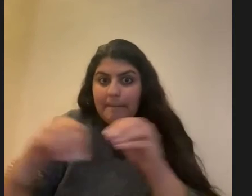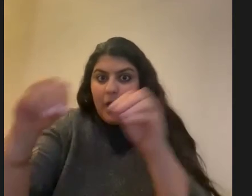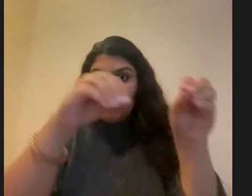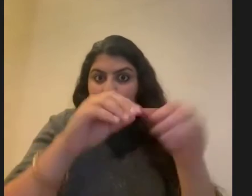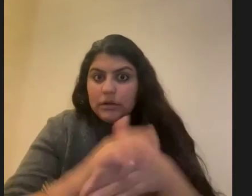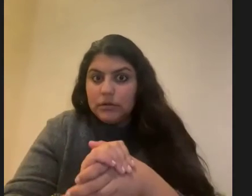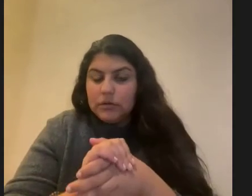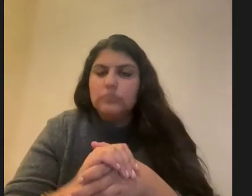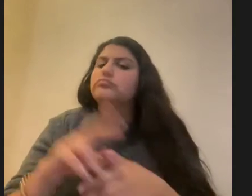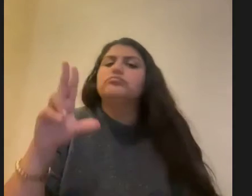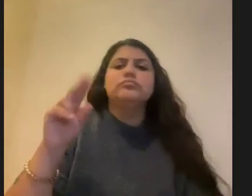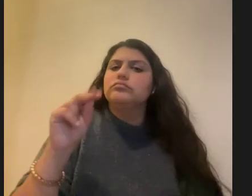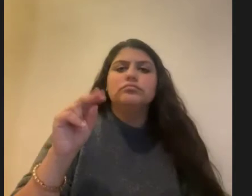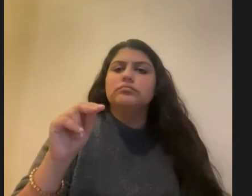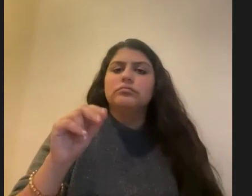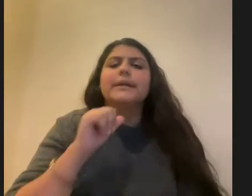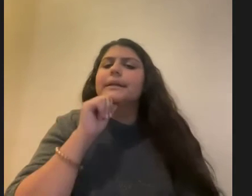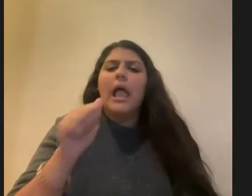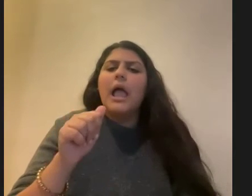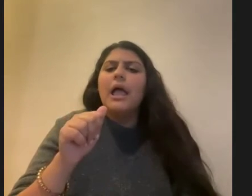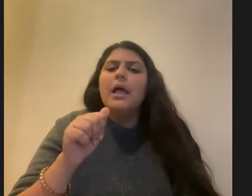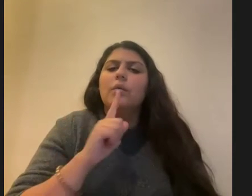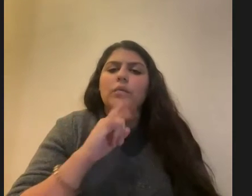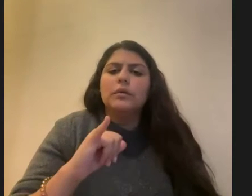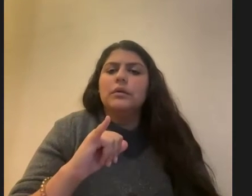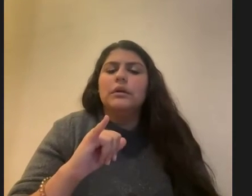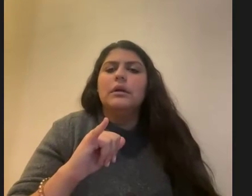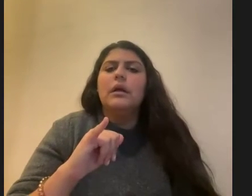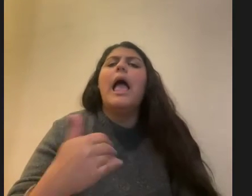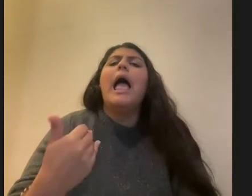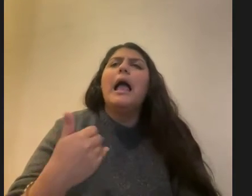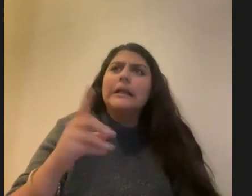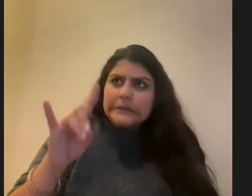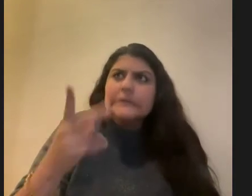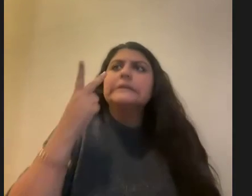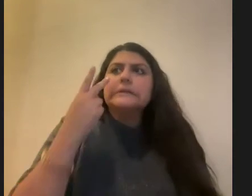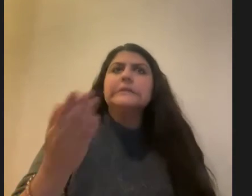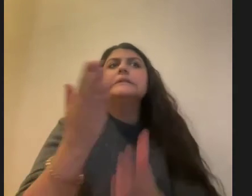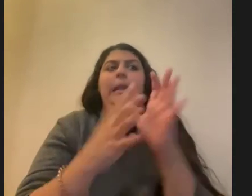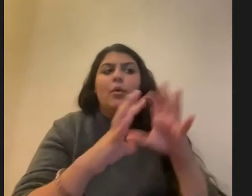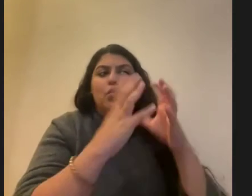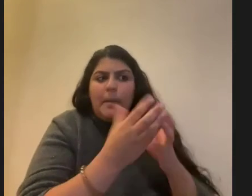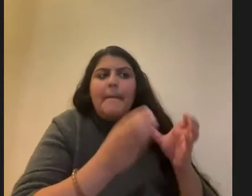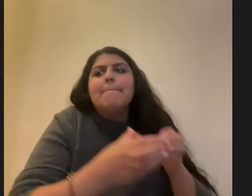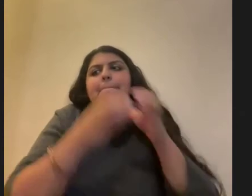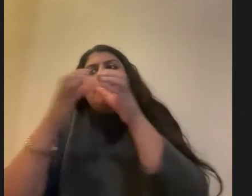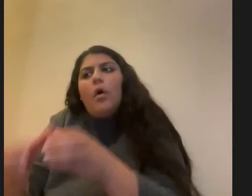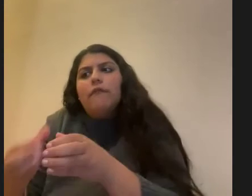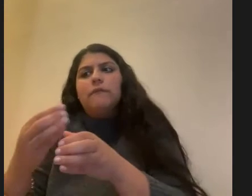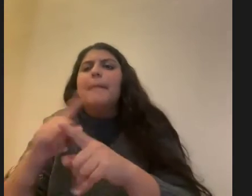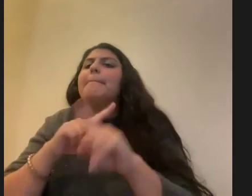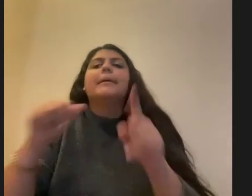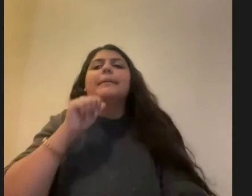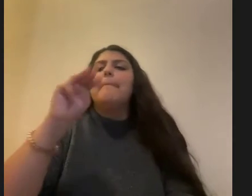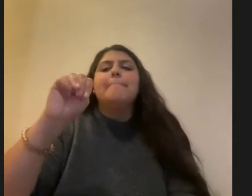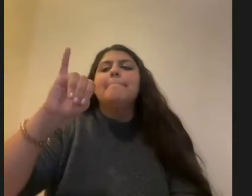I see. No, not in the traditional, no. Like we have seen populations move, but they're not like migrating like a